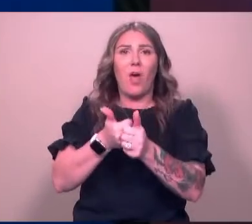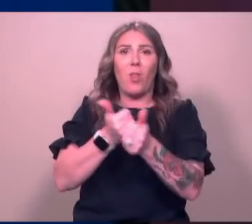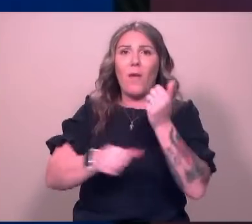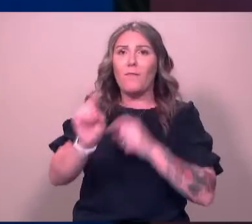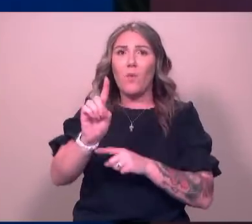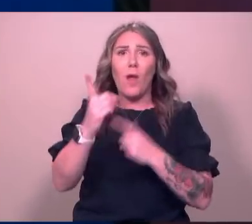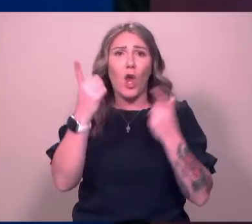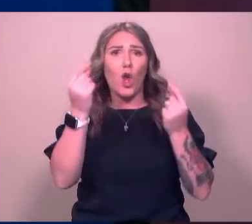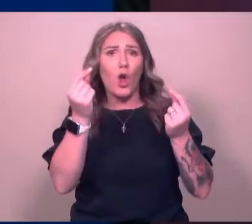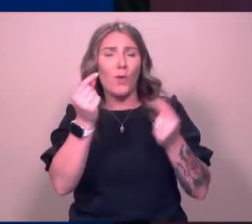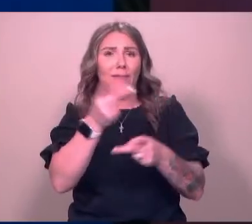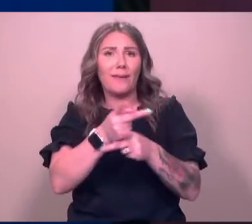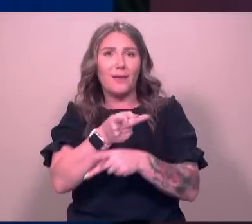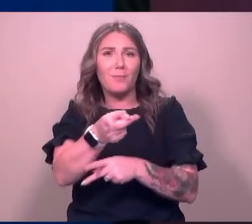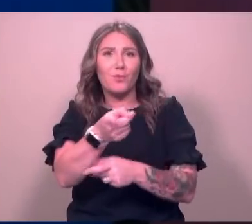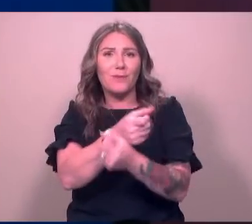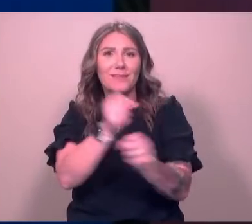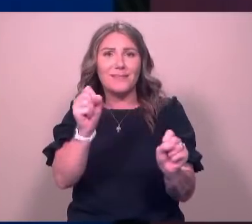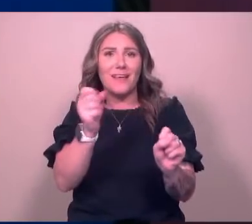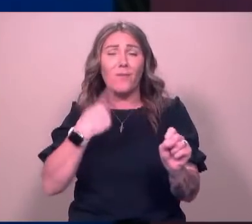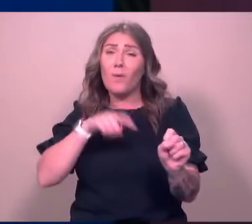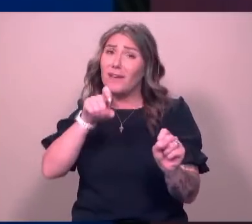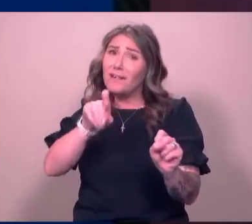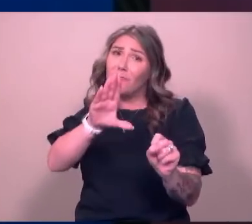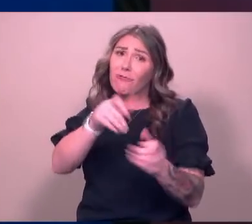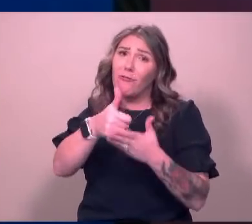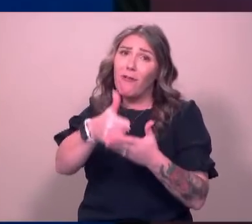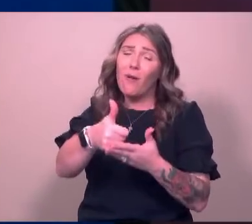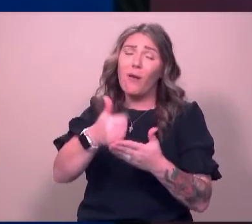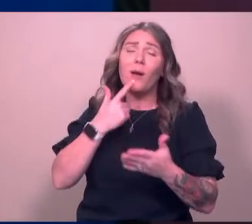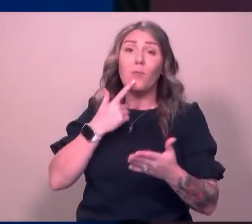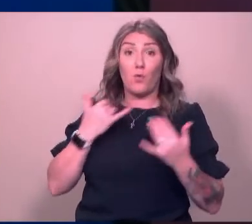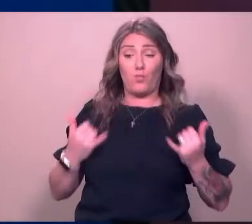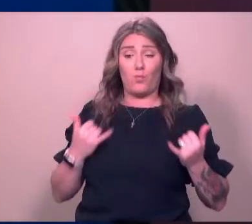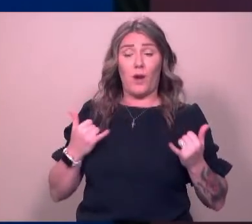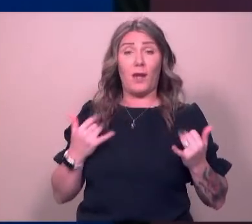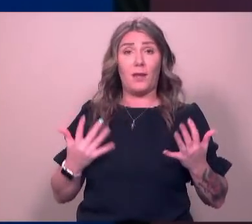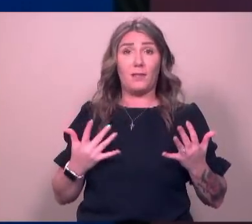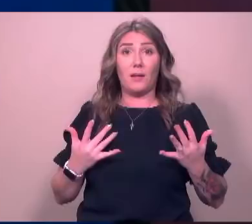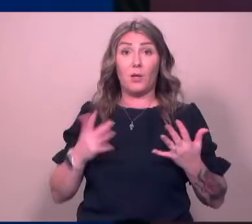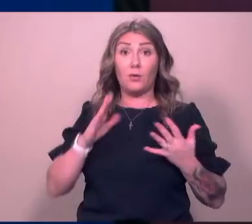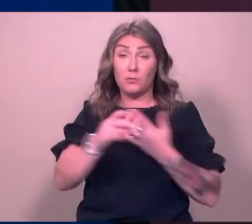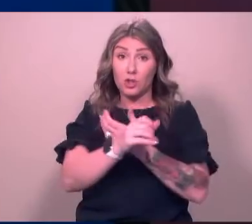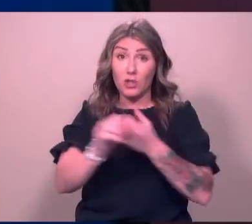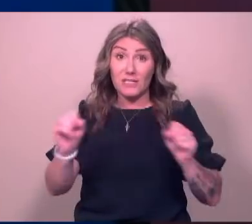They keep you safe, and we need your help. Because right now, your